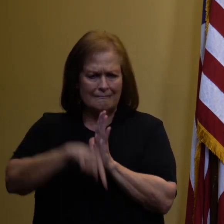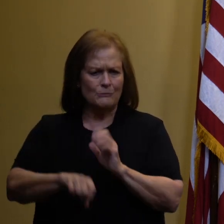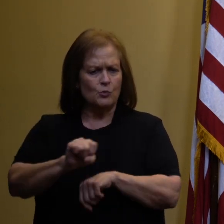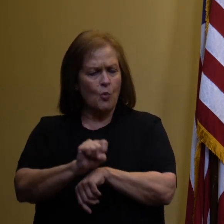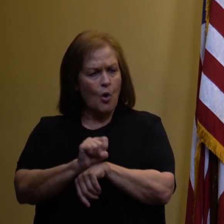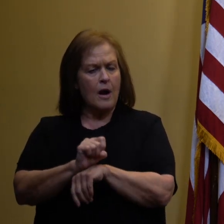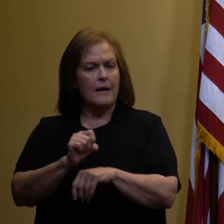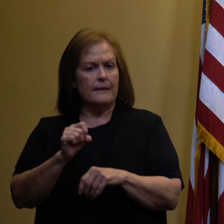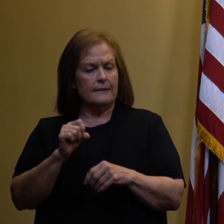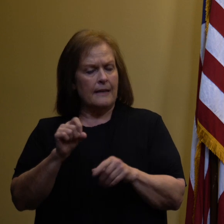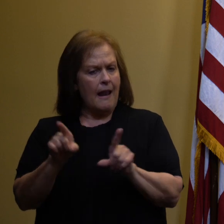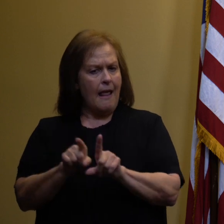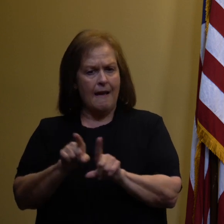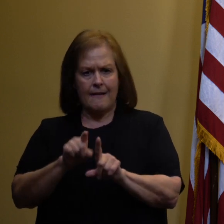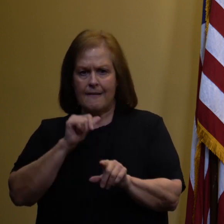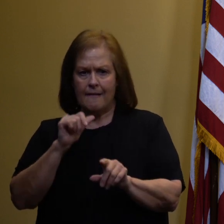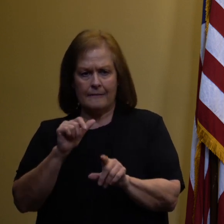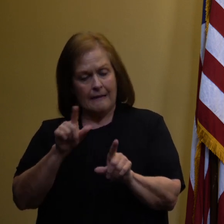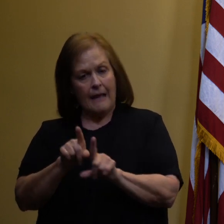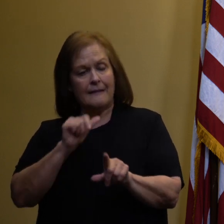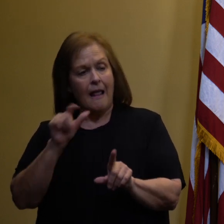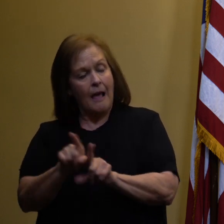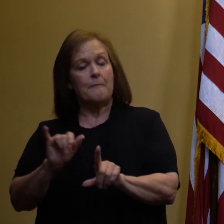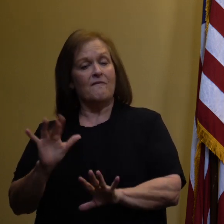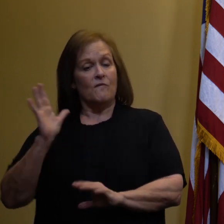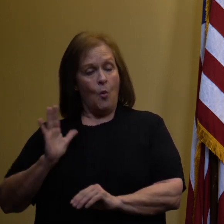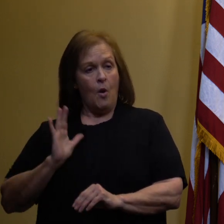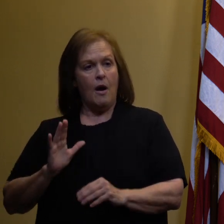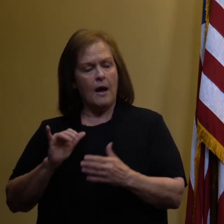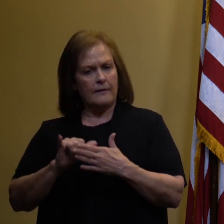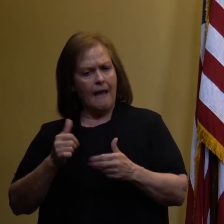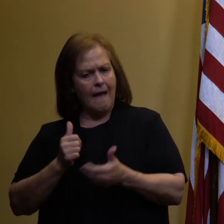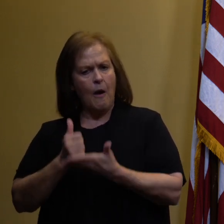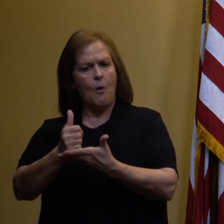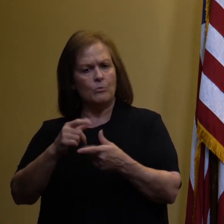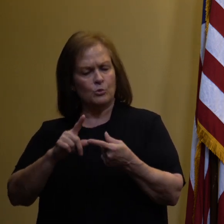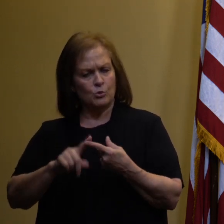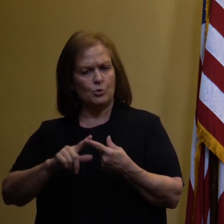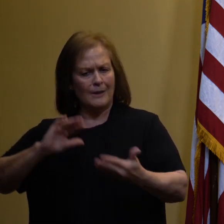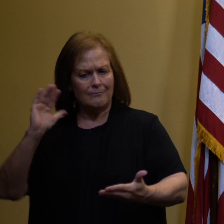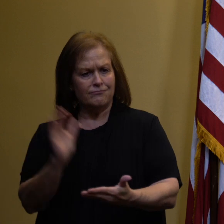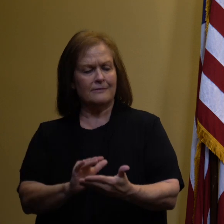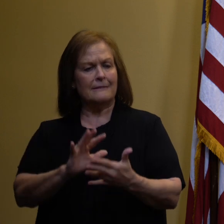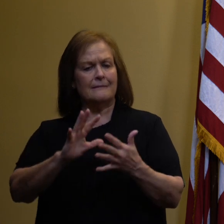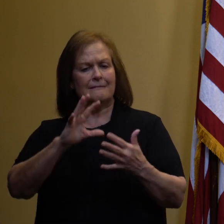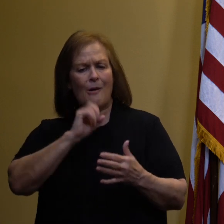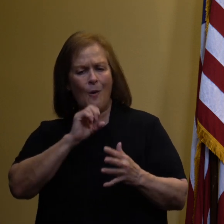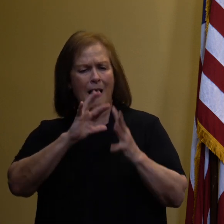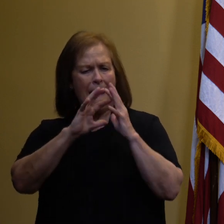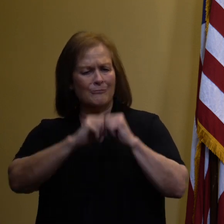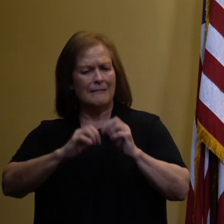in ways that we haven't seen in decades relative to blight reduction and just quality of life in the city of New